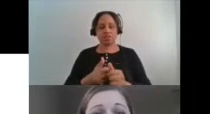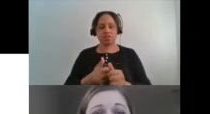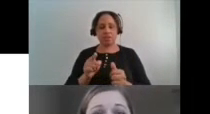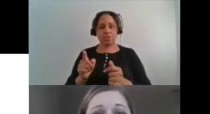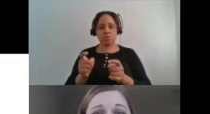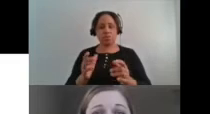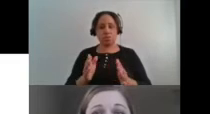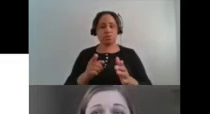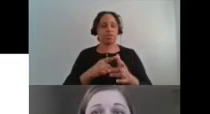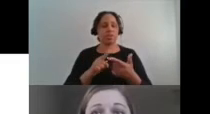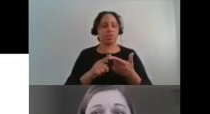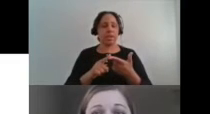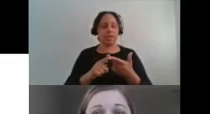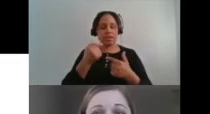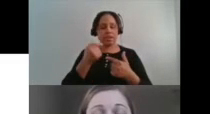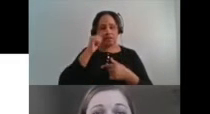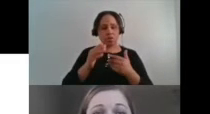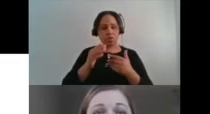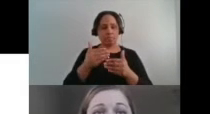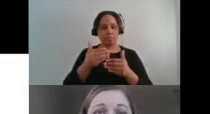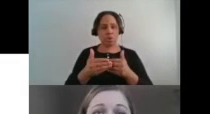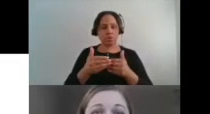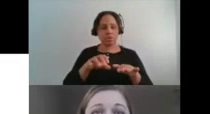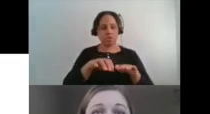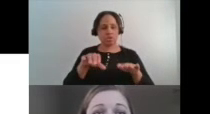And then for the post-transplant role,